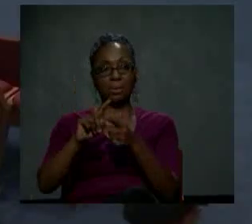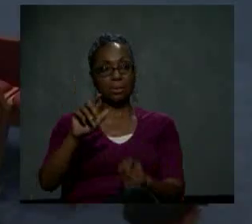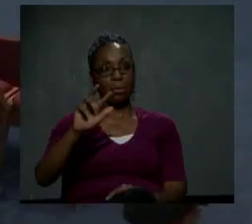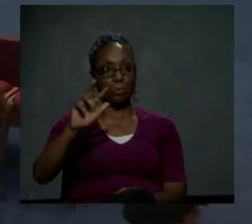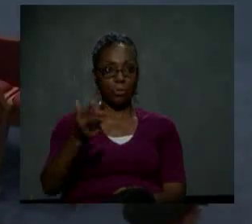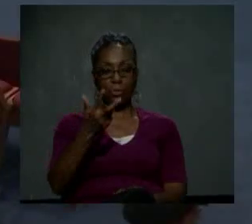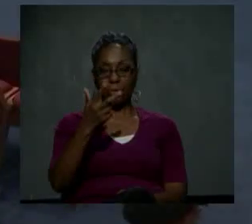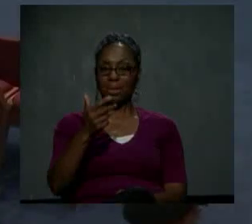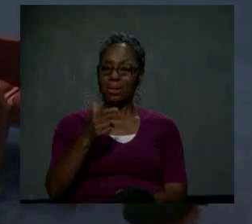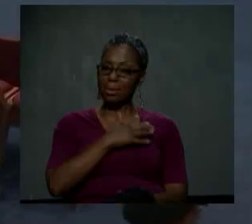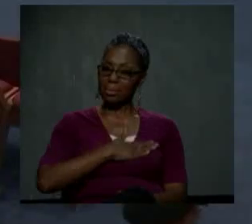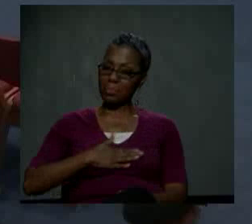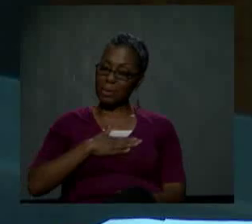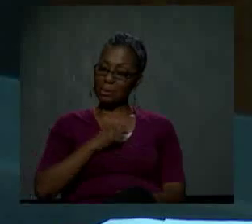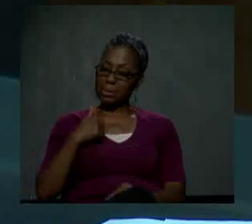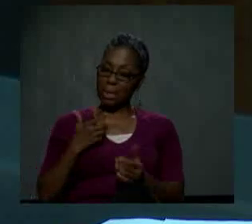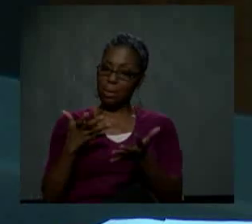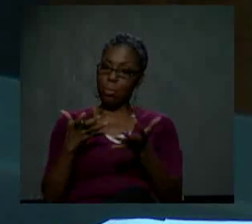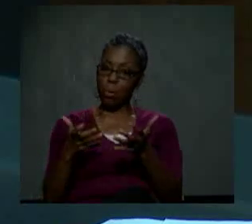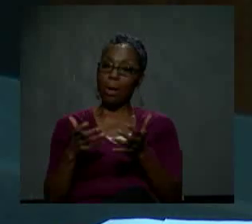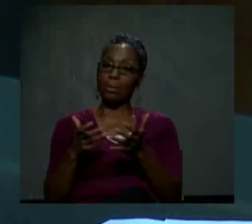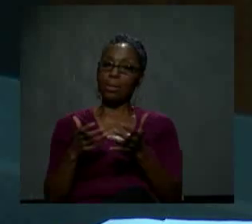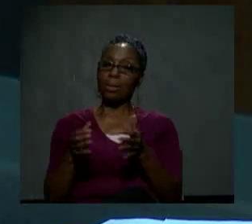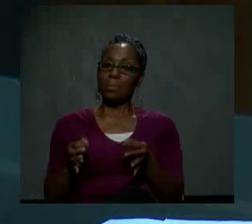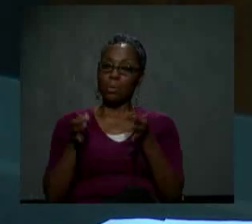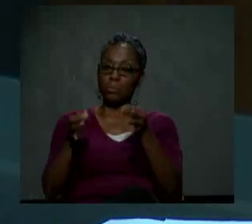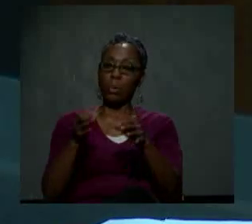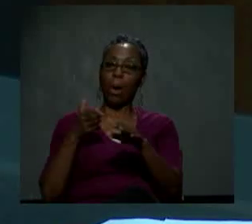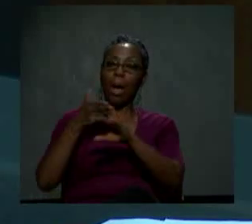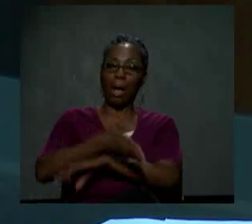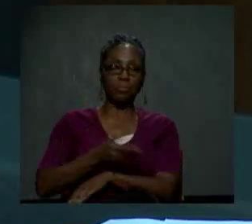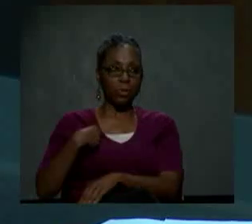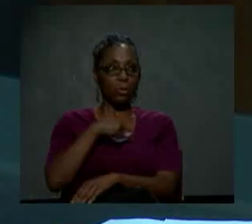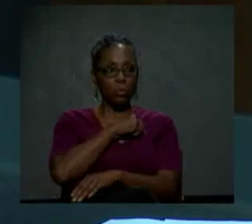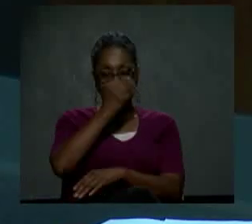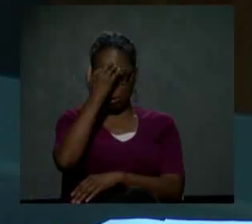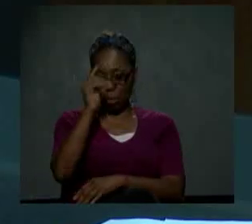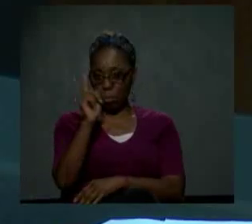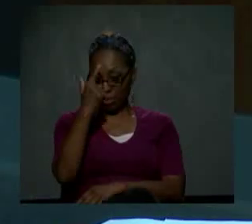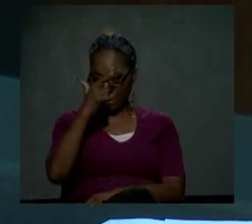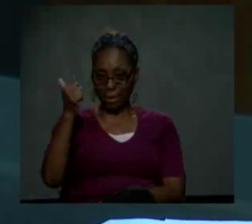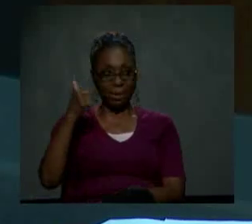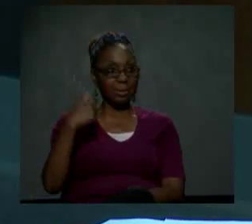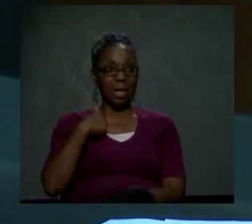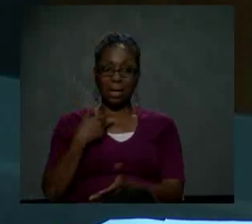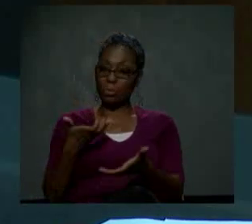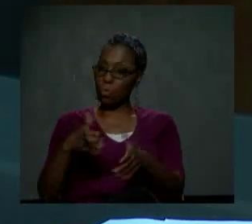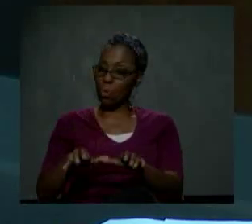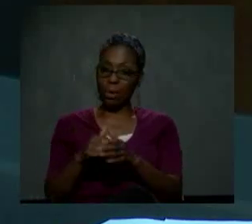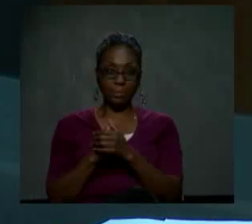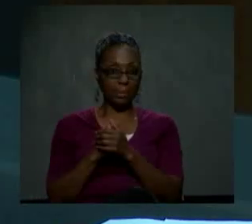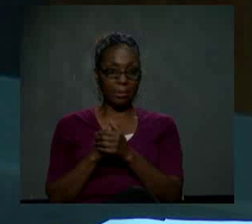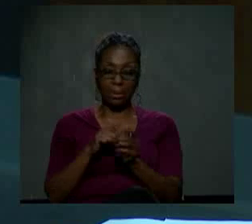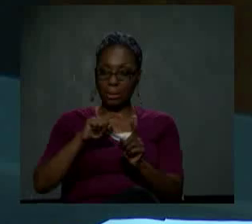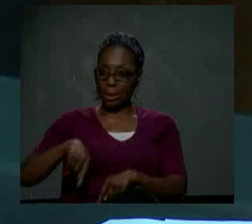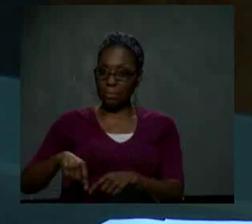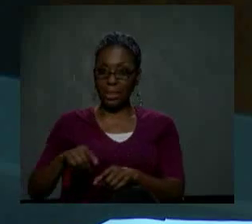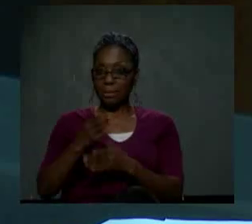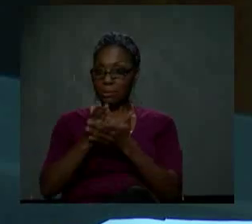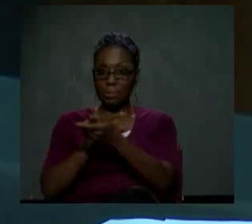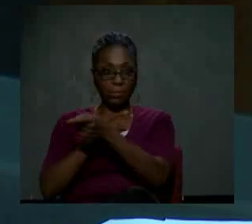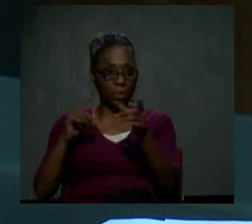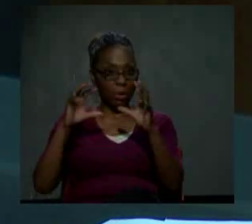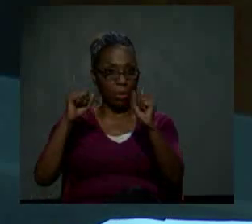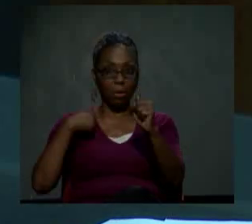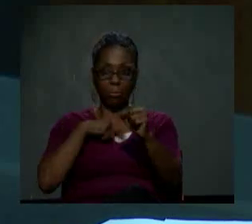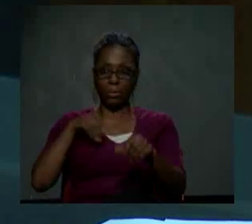Please, I want it postponed until after we know where the money's coming from. Because I'd hate to walk in here one day and some of you all gone